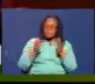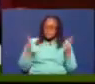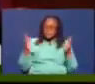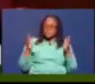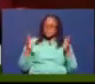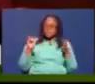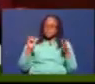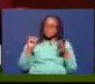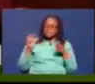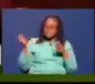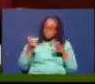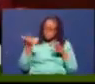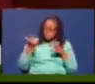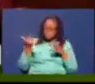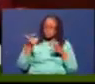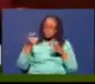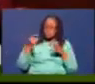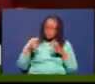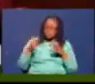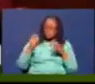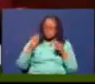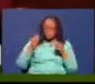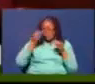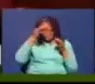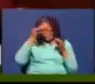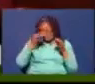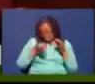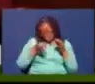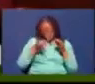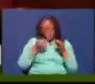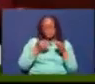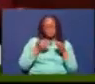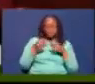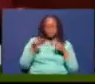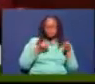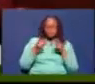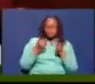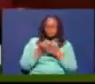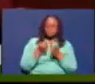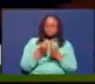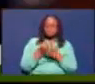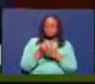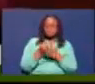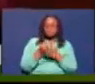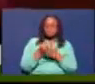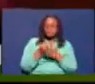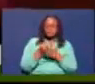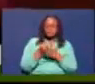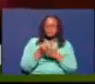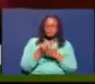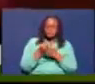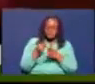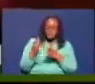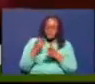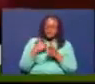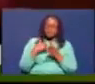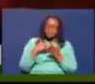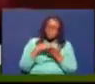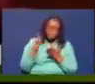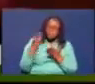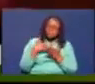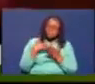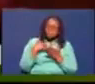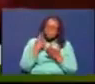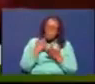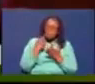ways. If they would also regulate the price to resellers, so that you have a large number of resellers, it would also